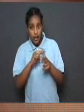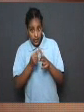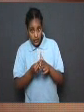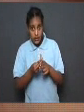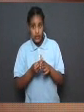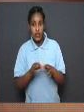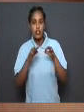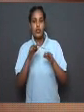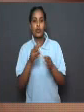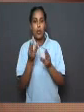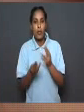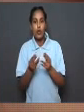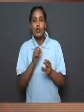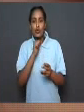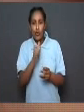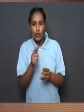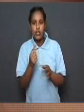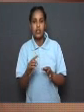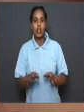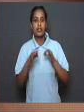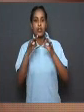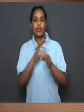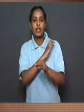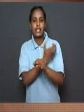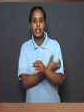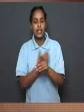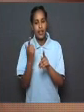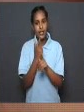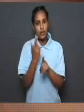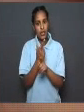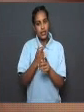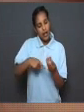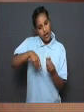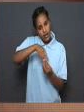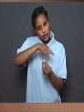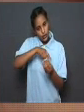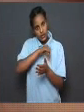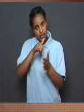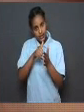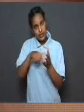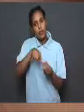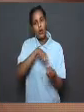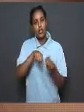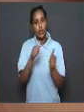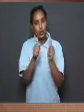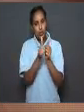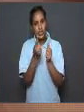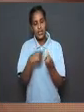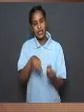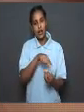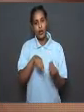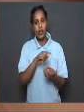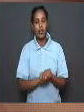the transfer of mass nor the transfer of energy takes place across its boundary with